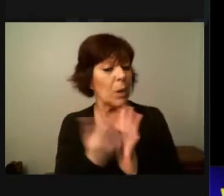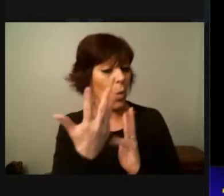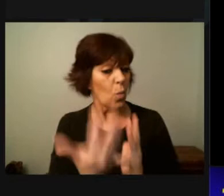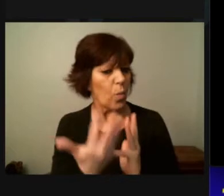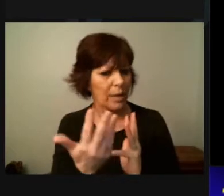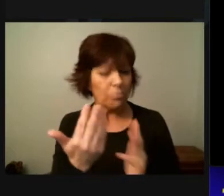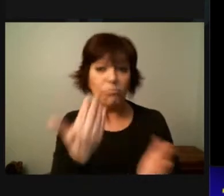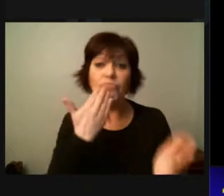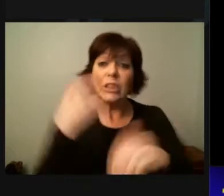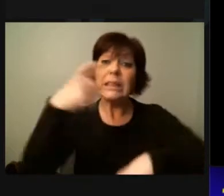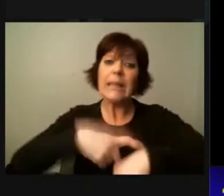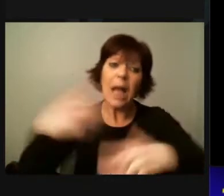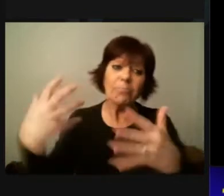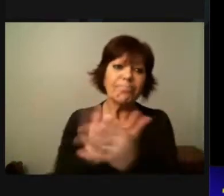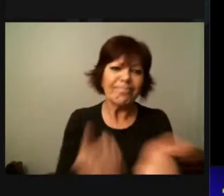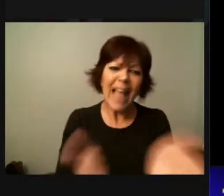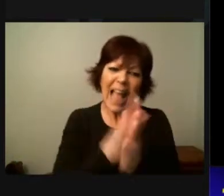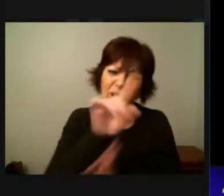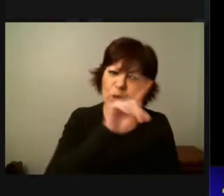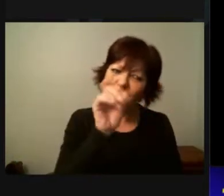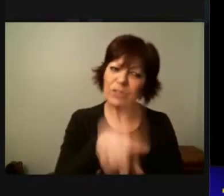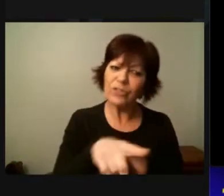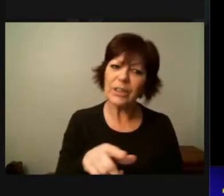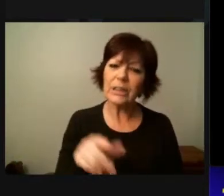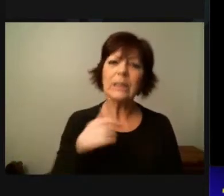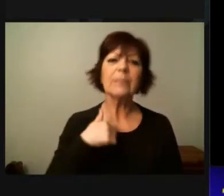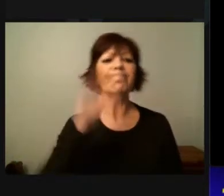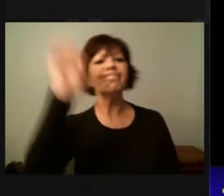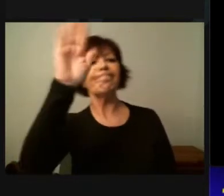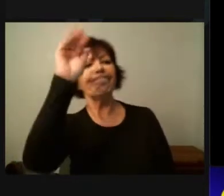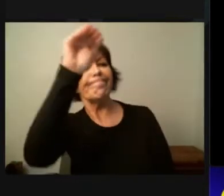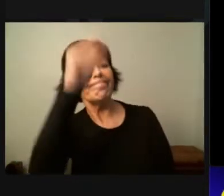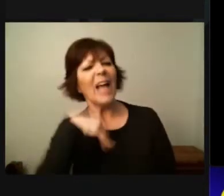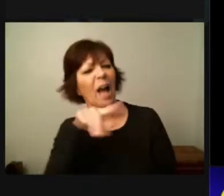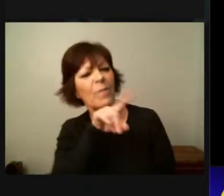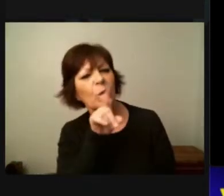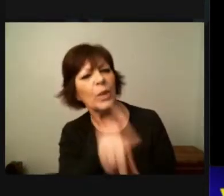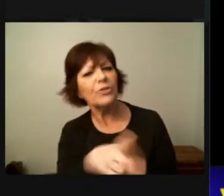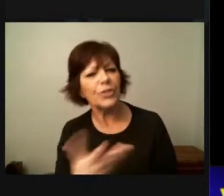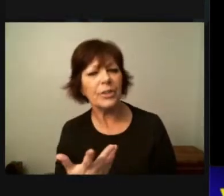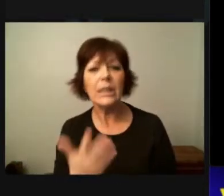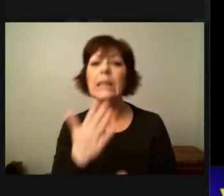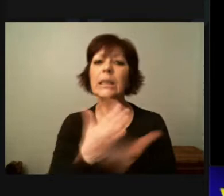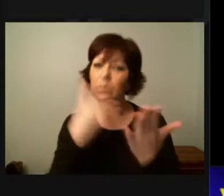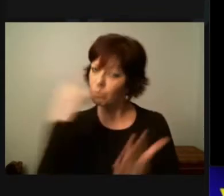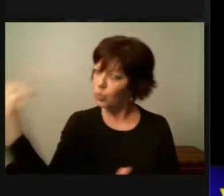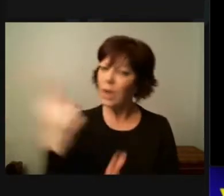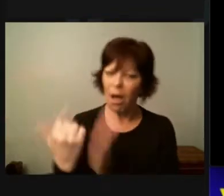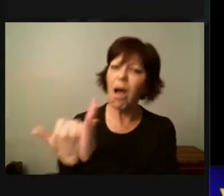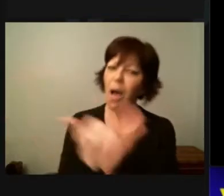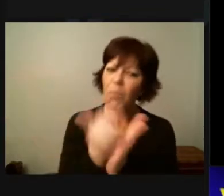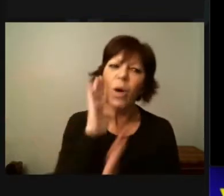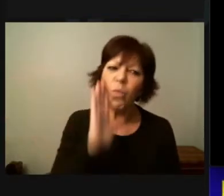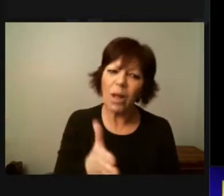get one of the staff or volunteers and say, hey, I have a question, and somebody will come and assist you to get you an answer.